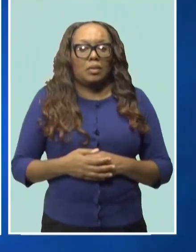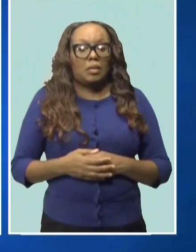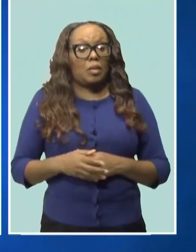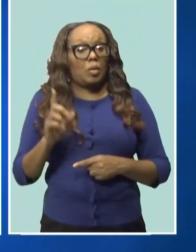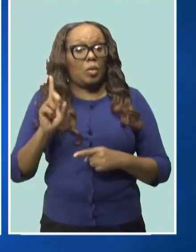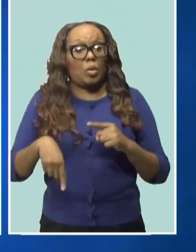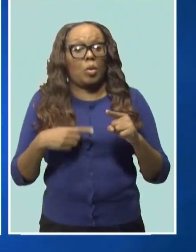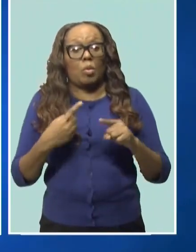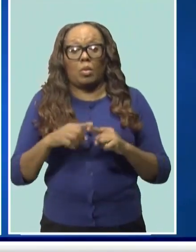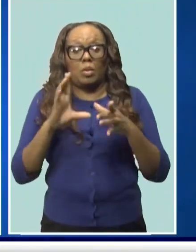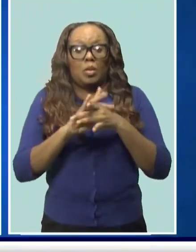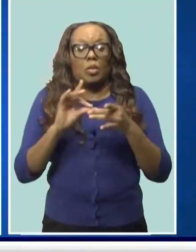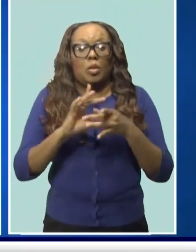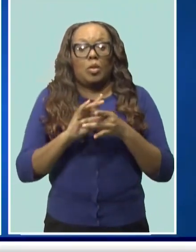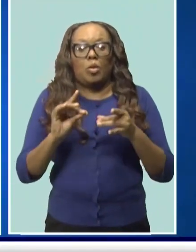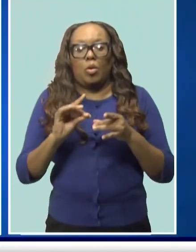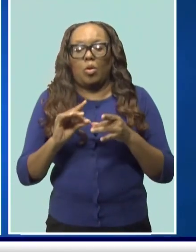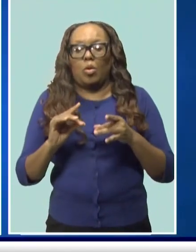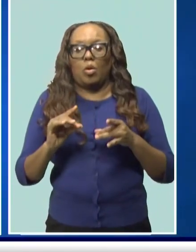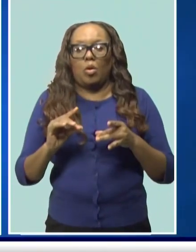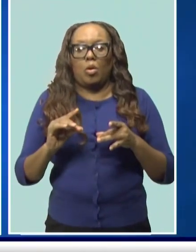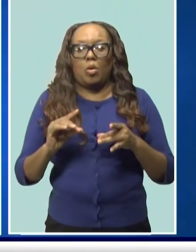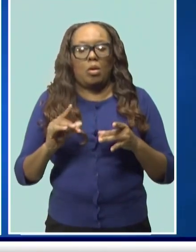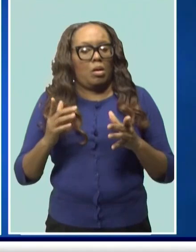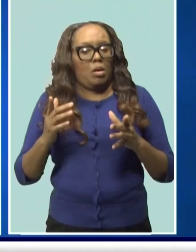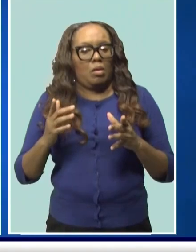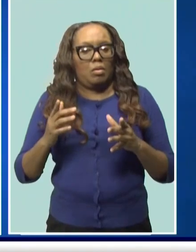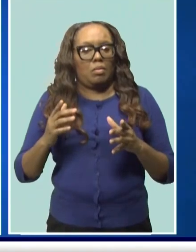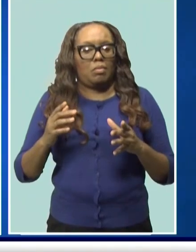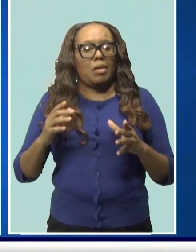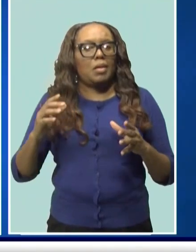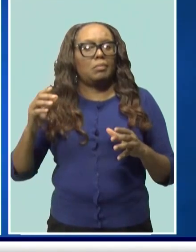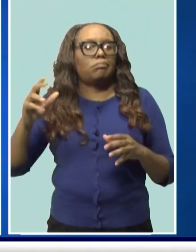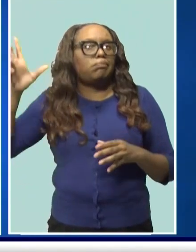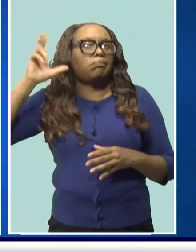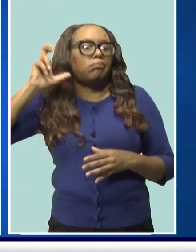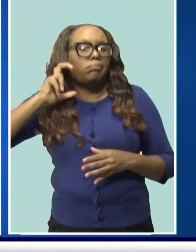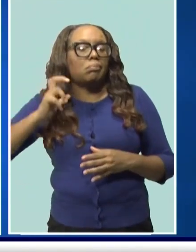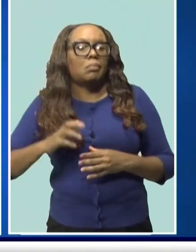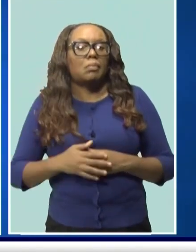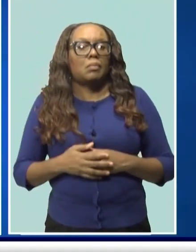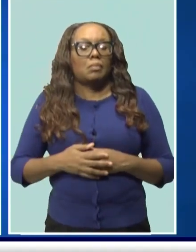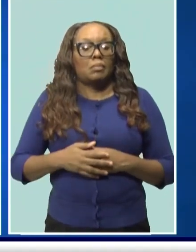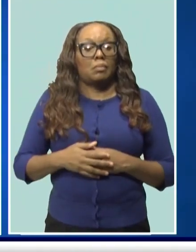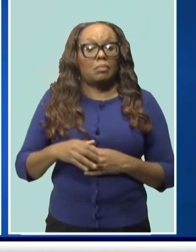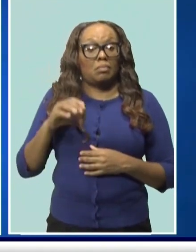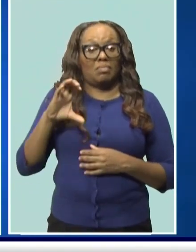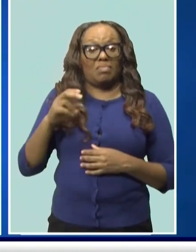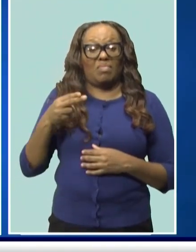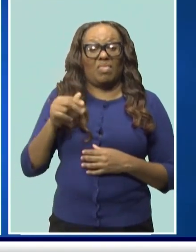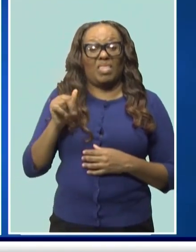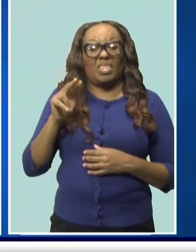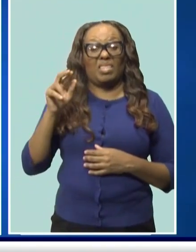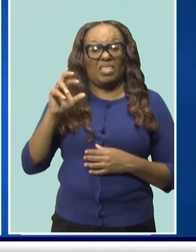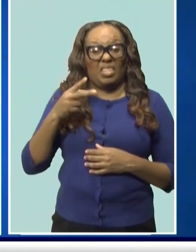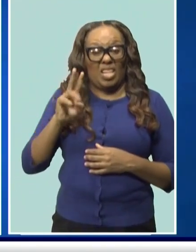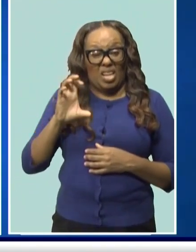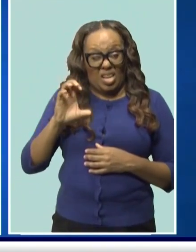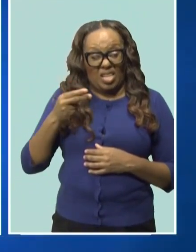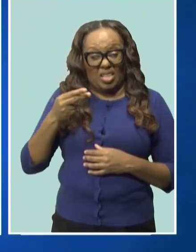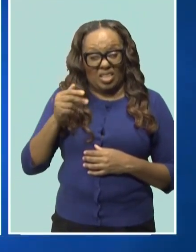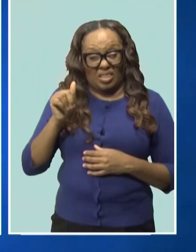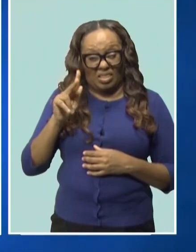first, and most times the only one to capture the images, whether it be a tragedy of some sort, a